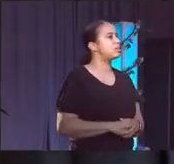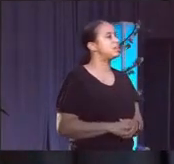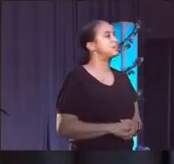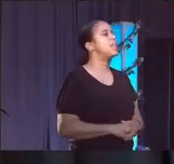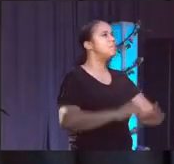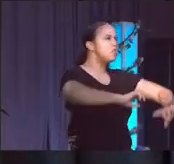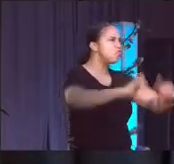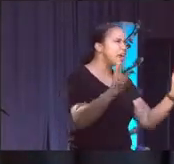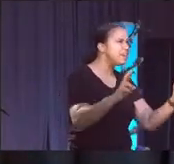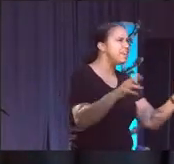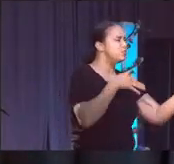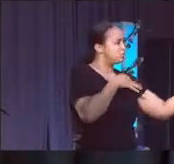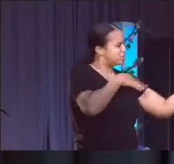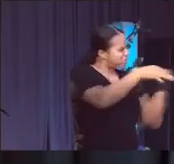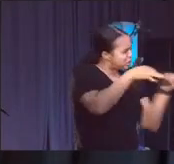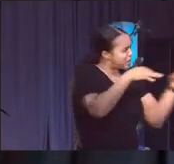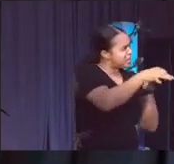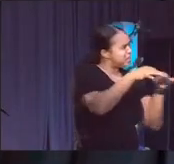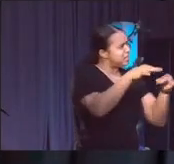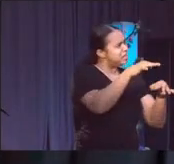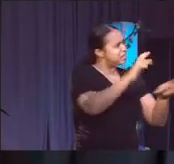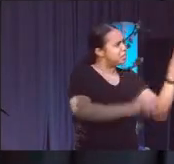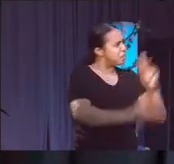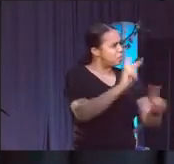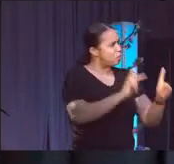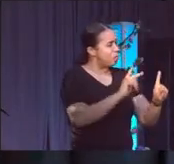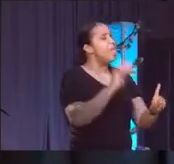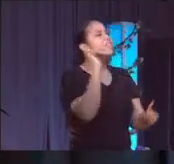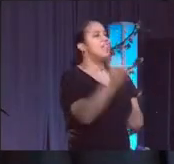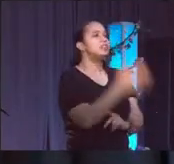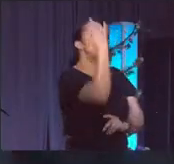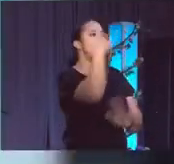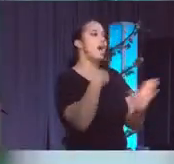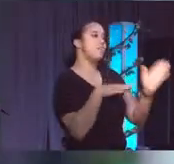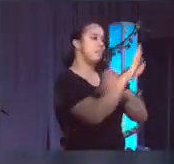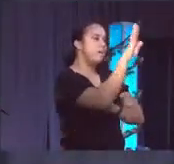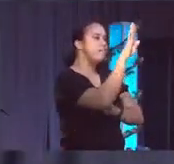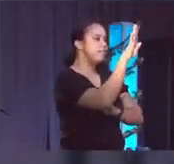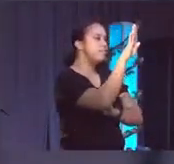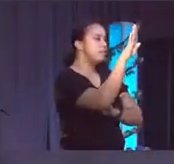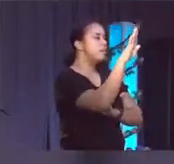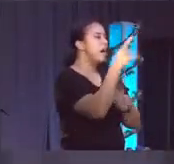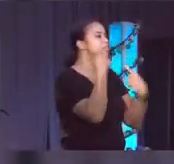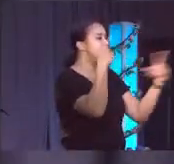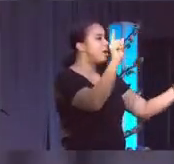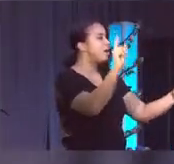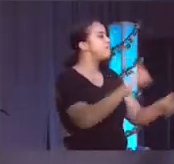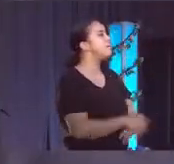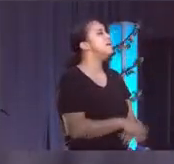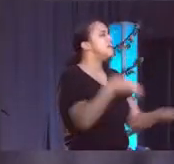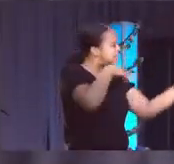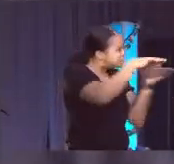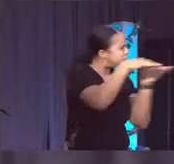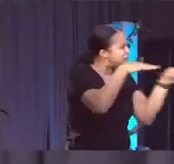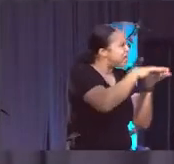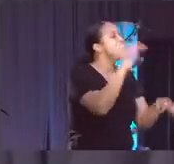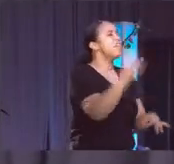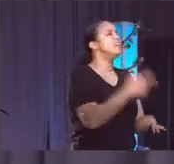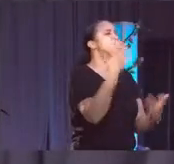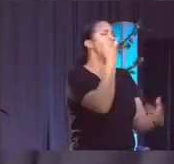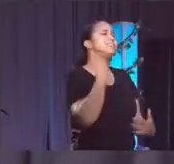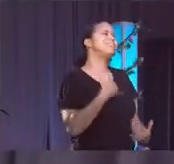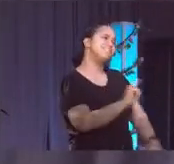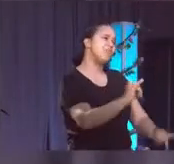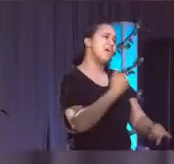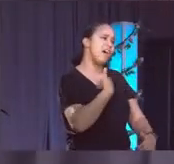says, be ready to explain to people, this is why I thrive. I feel God right there. Be ready to explain to people, this is why I still got